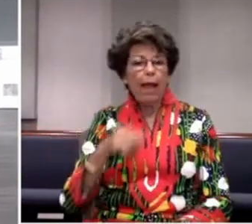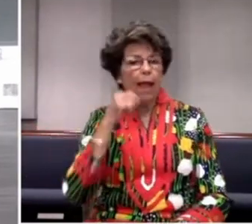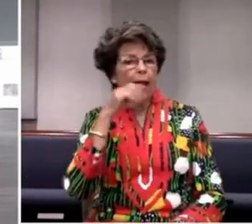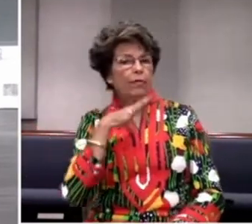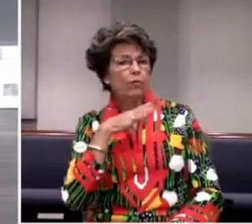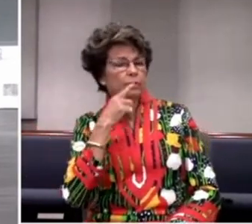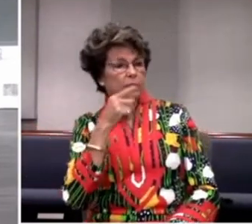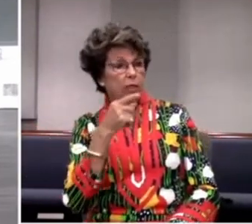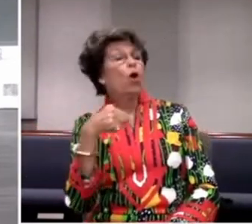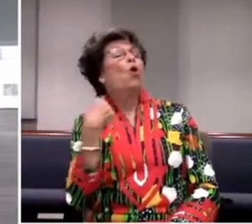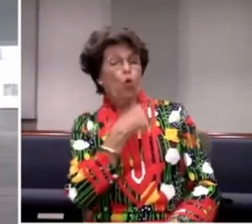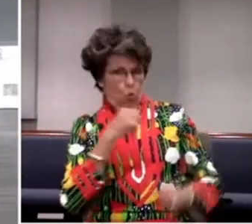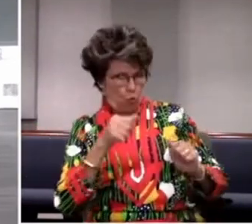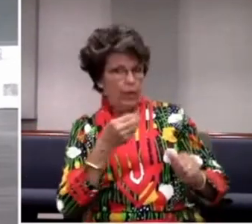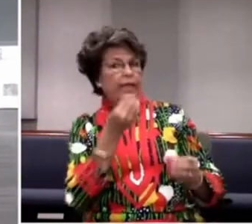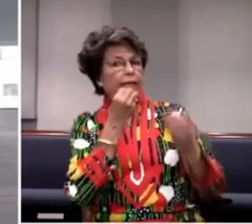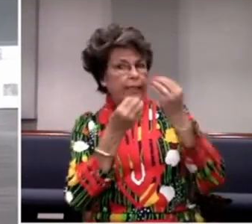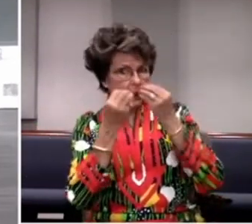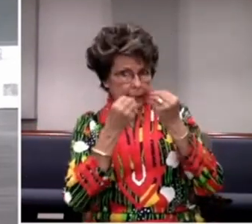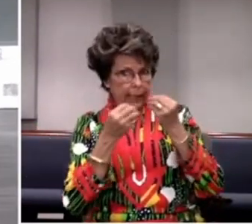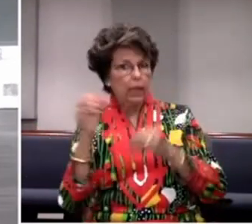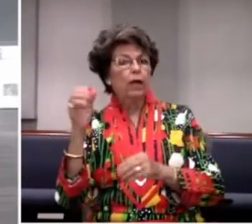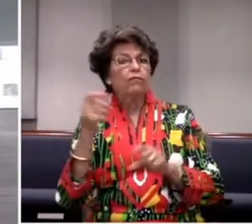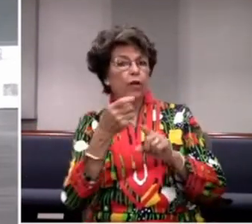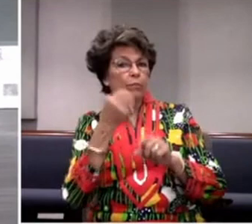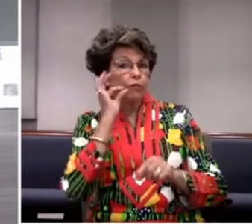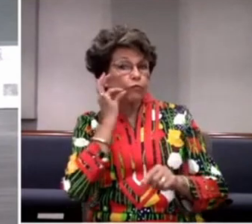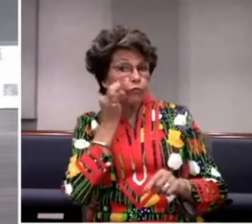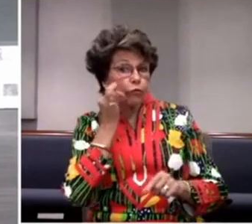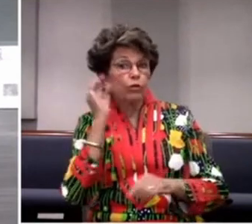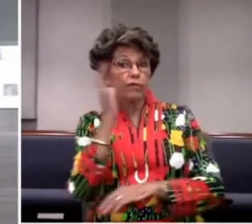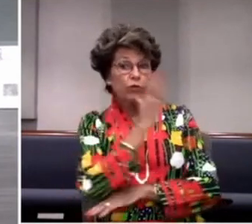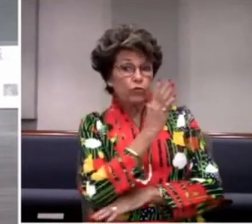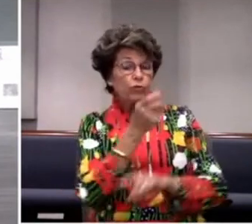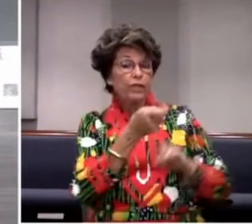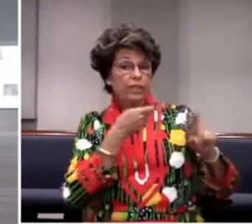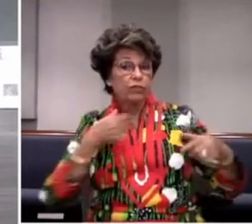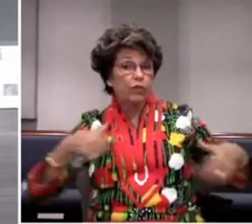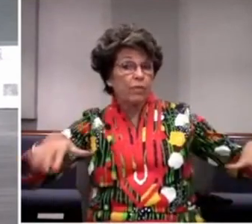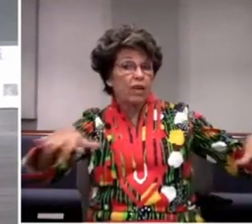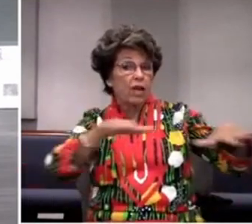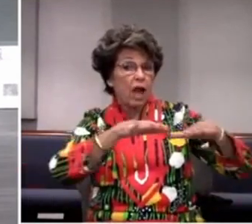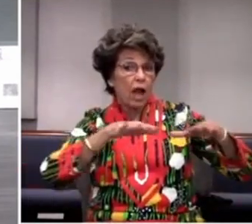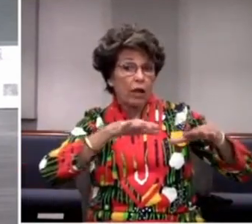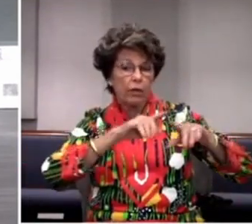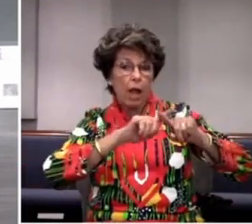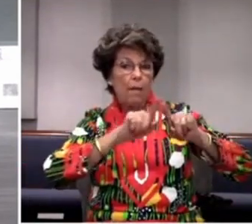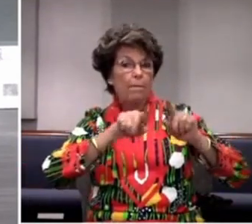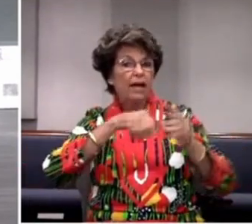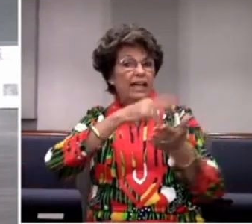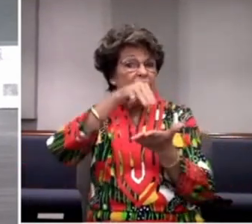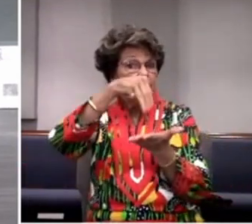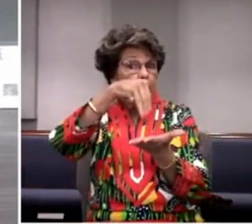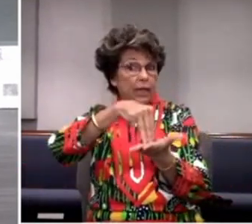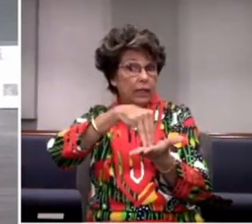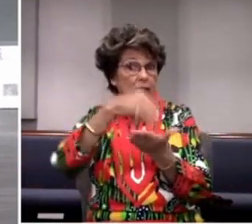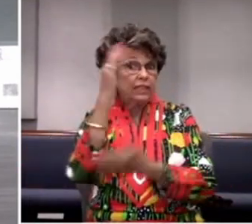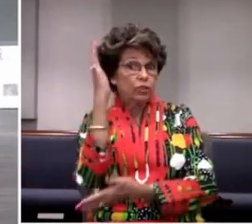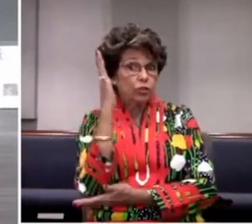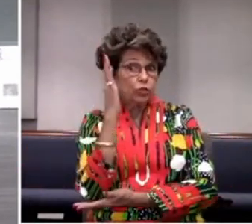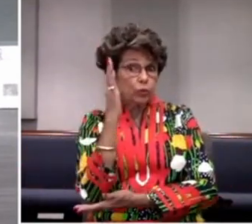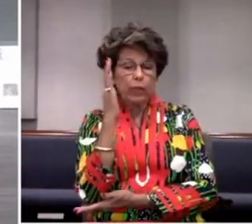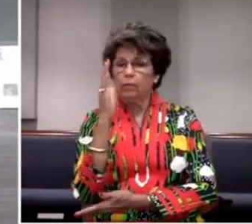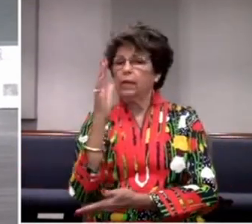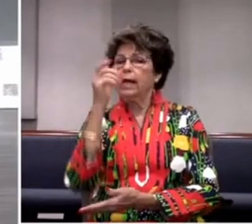may eat of the fruit of the trees of the garden, but of the fruit of the tree which is in the midst of the garden,